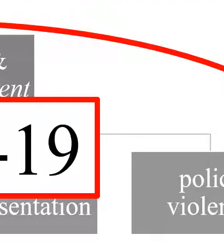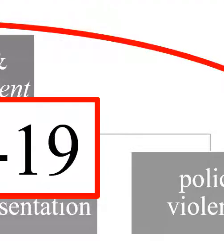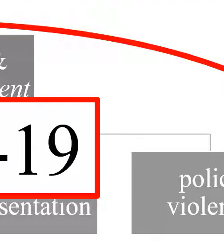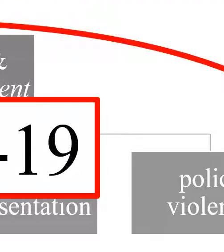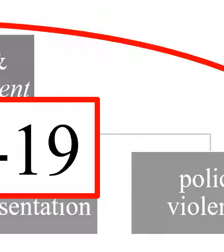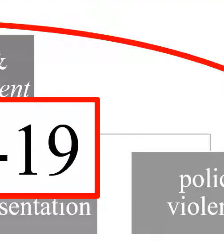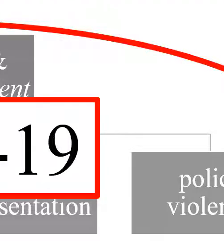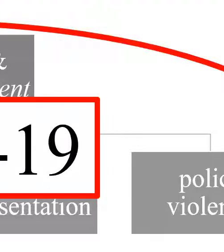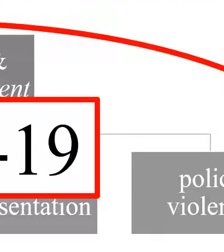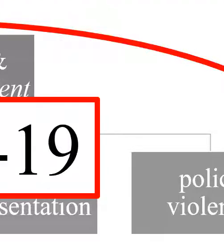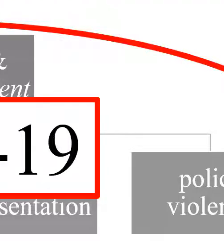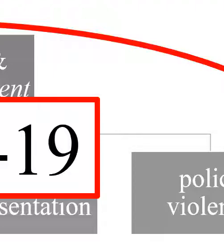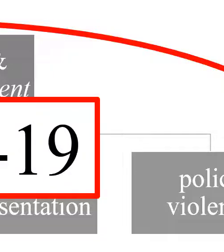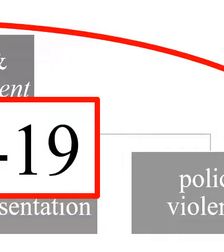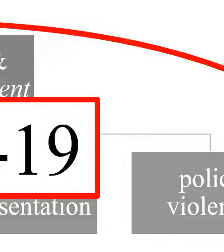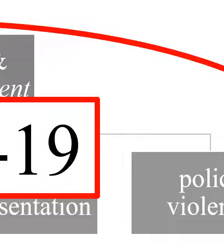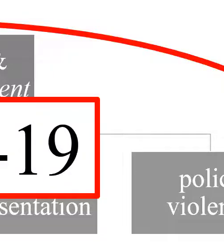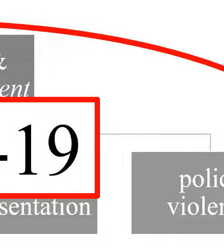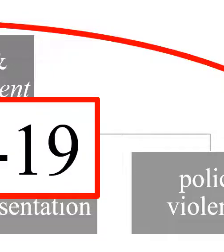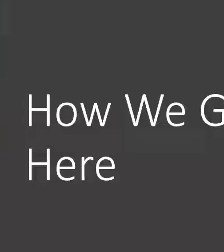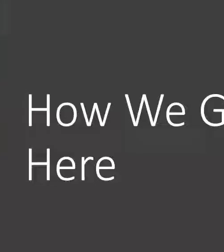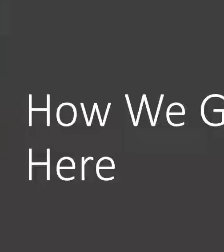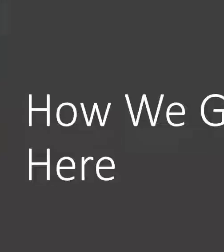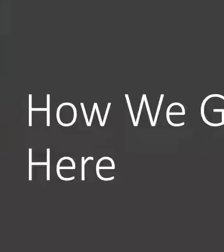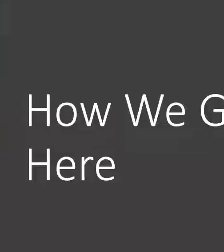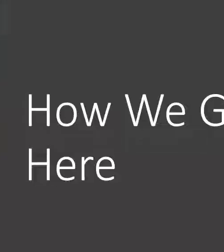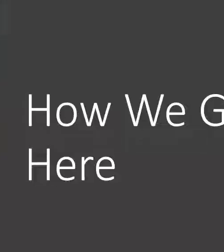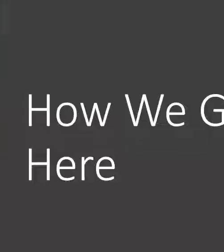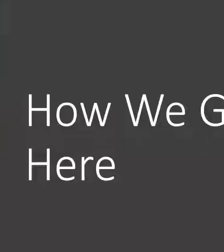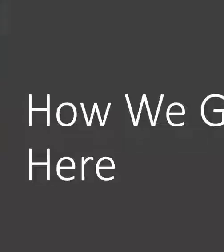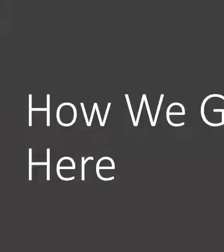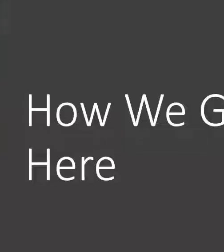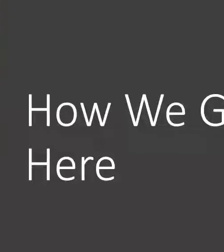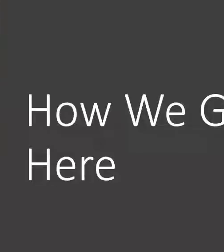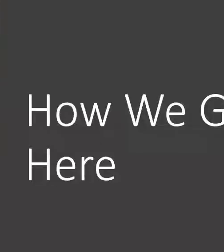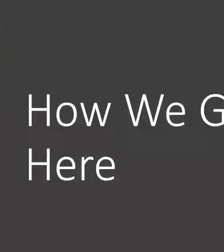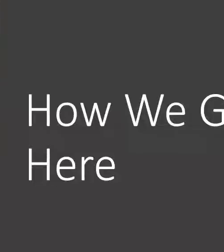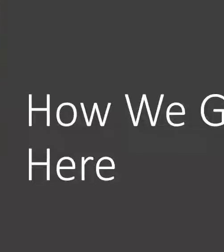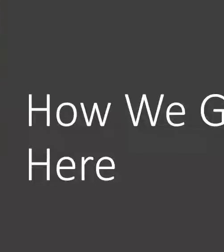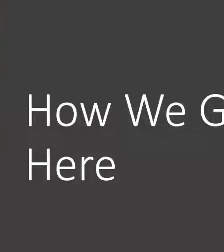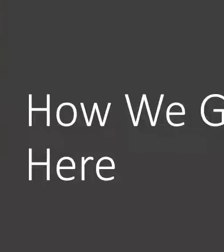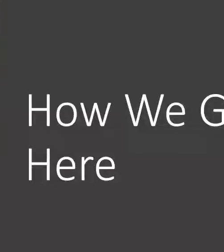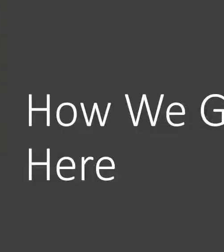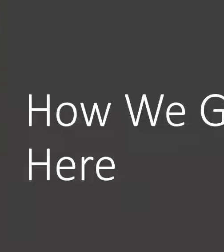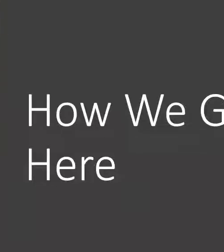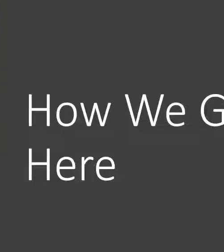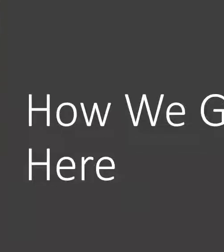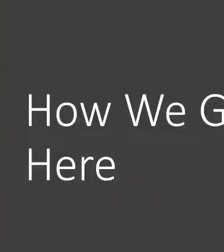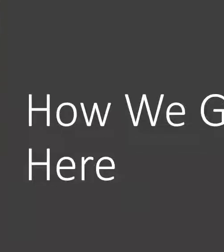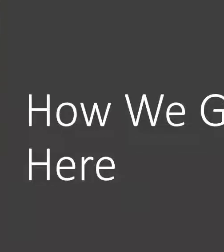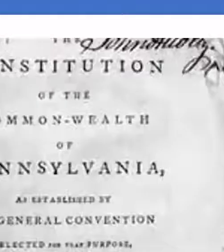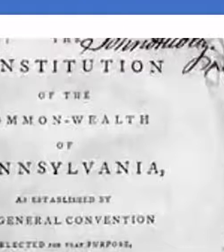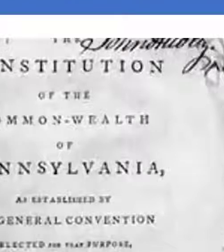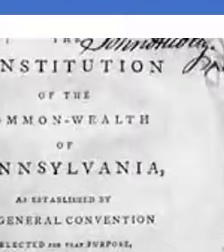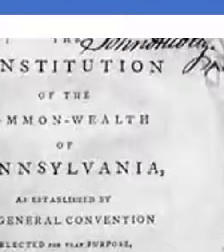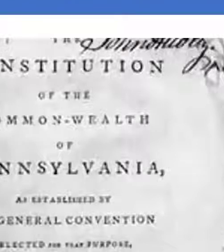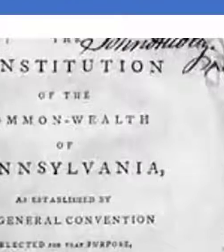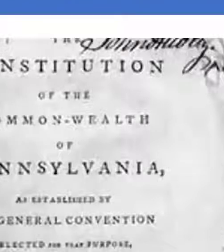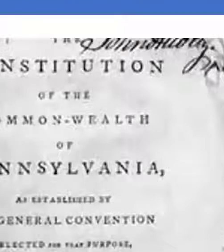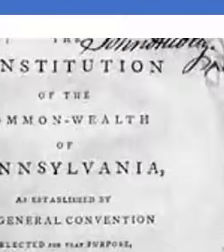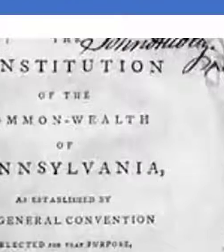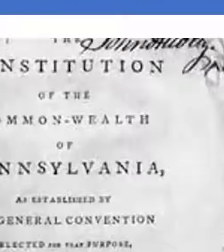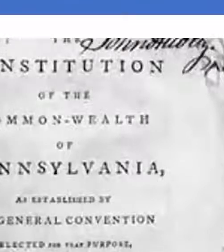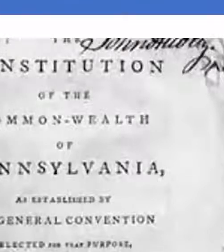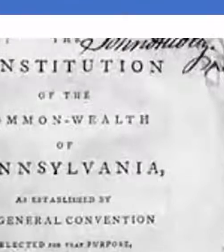not sorry, right? So how do we get here? I like the idea of starting with the Constitution of